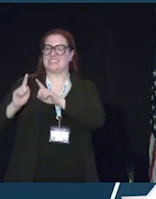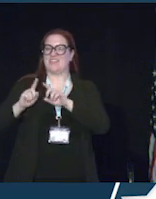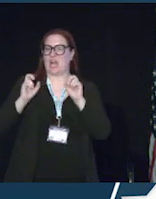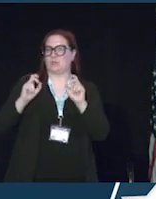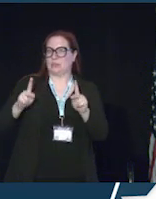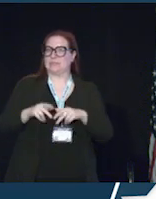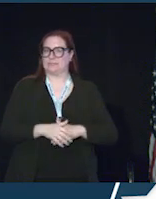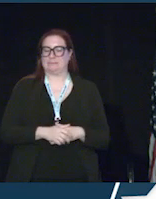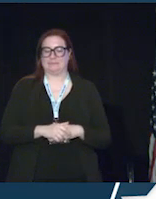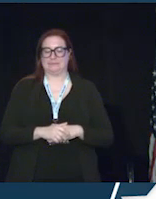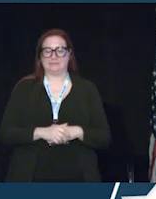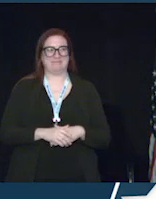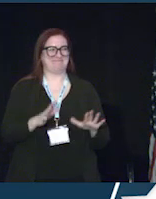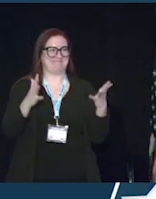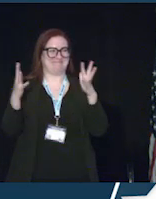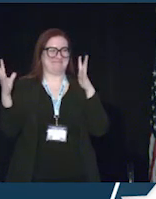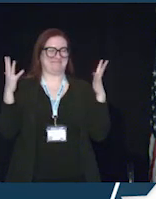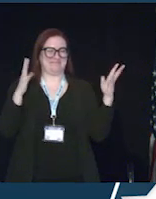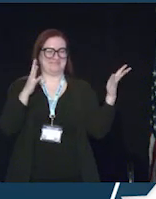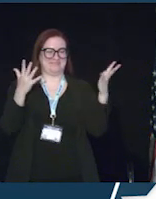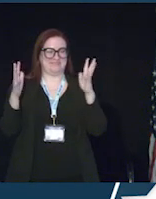so.